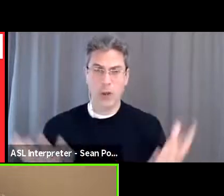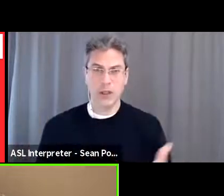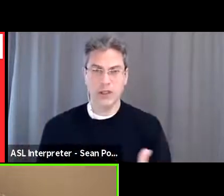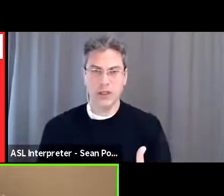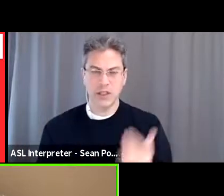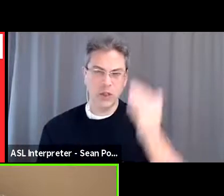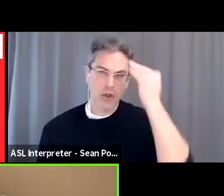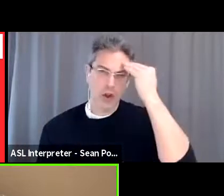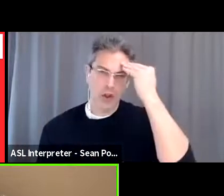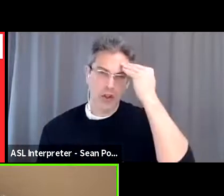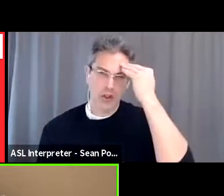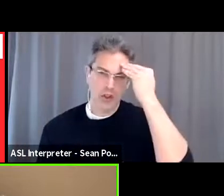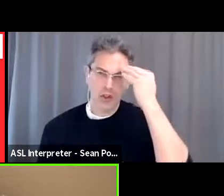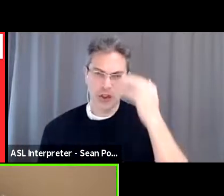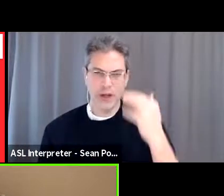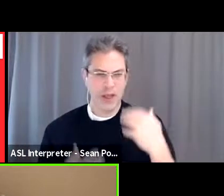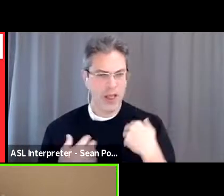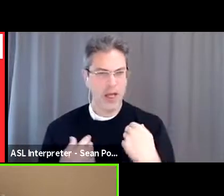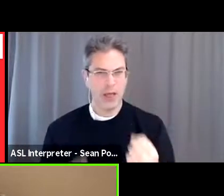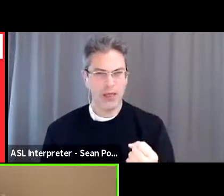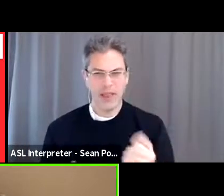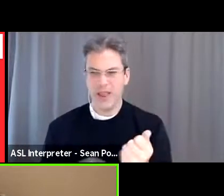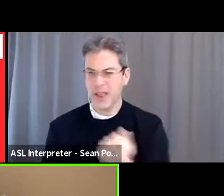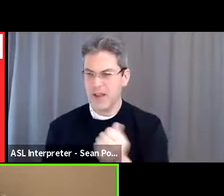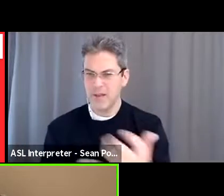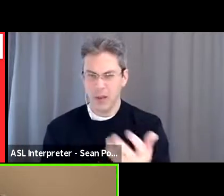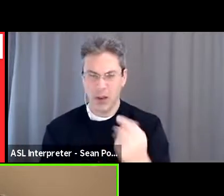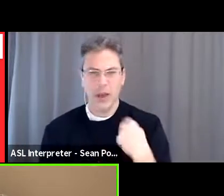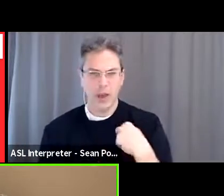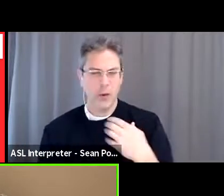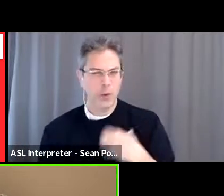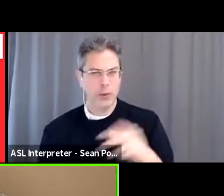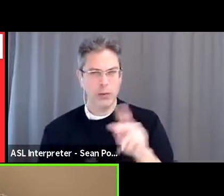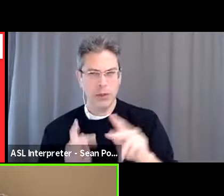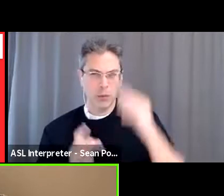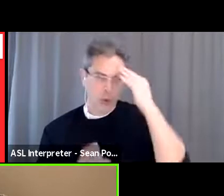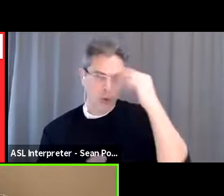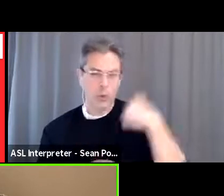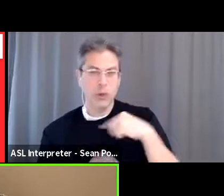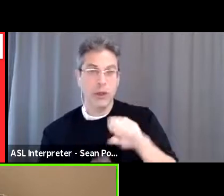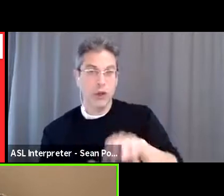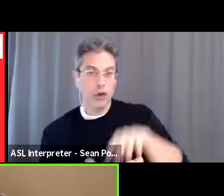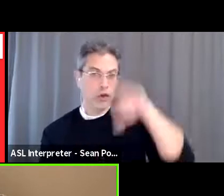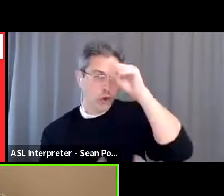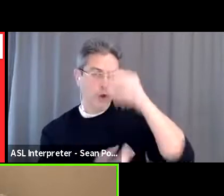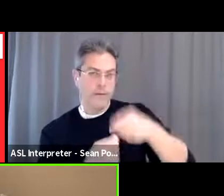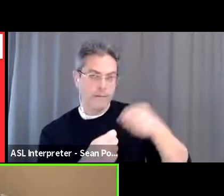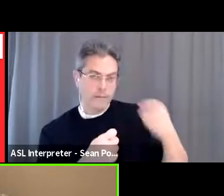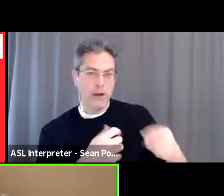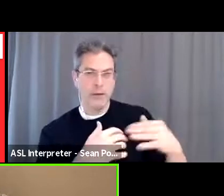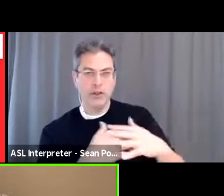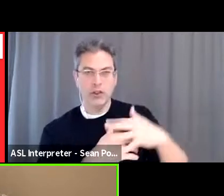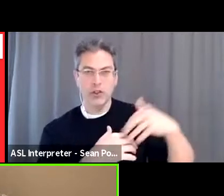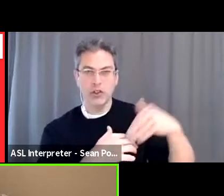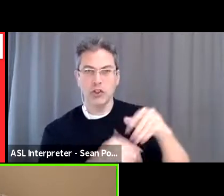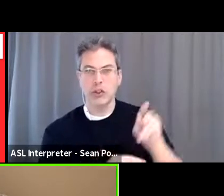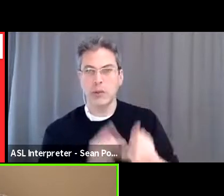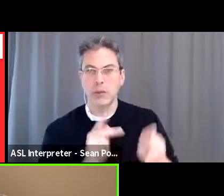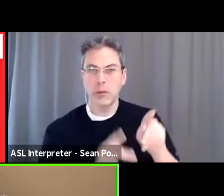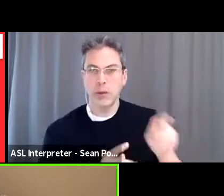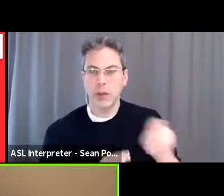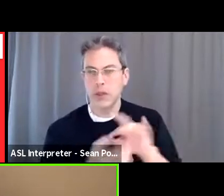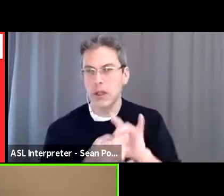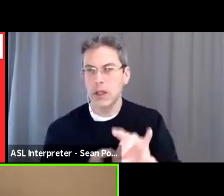really would understand. I think there's a lot that we can learn from Indigenous peoples of Canada in relationship to